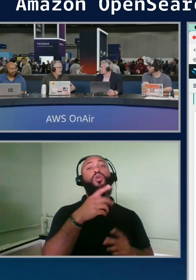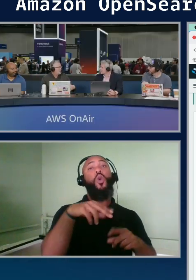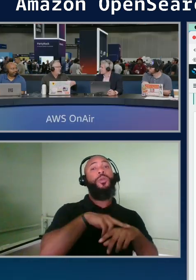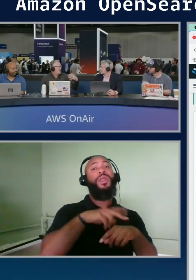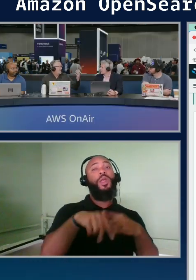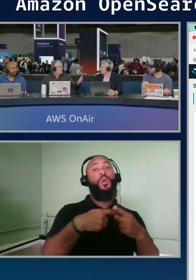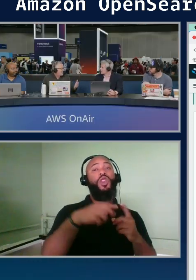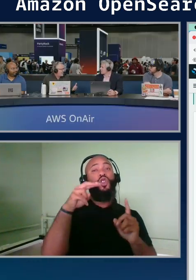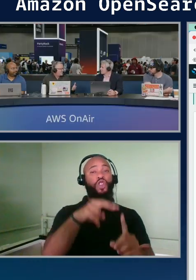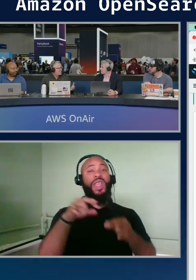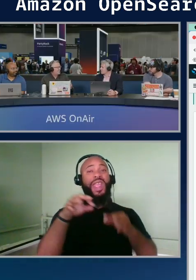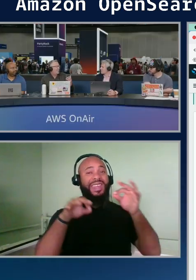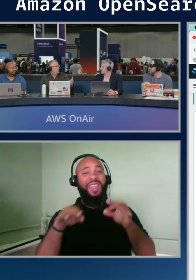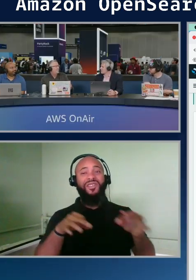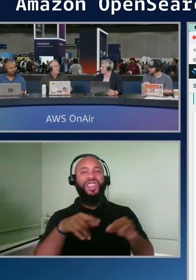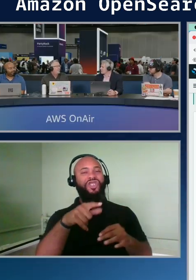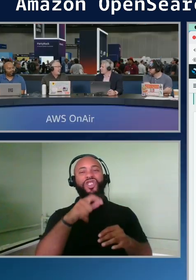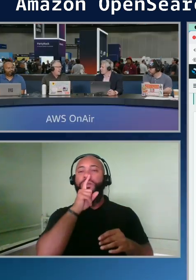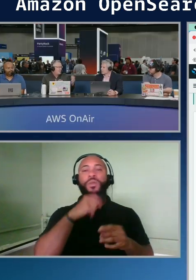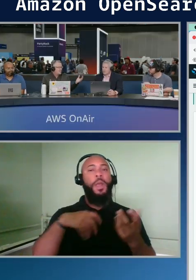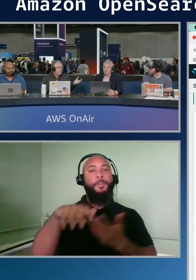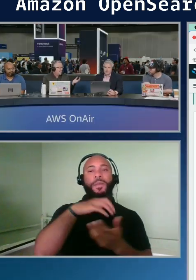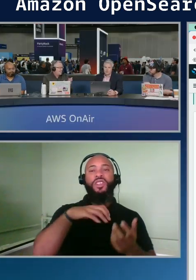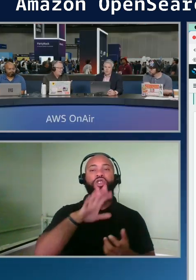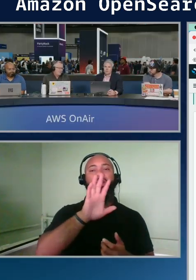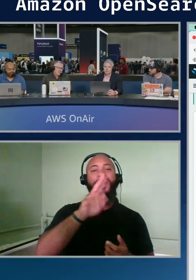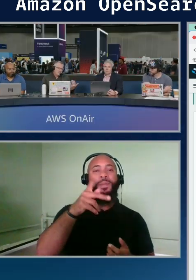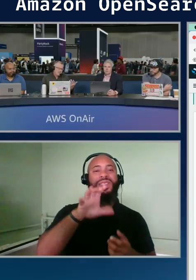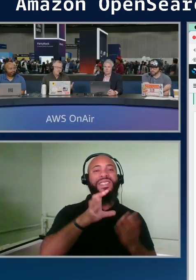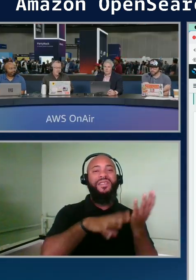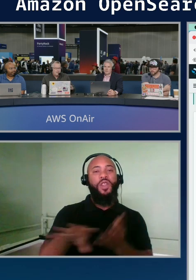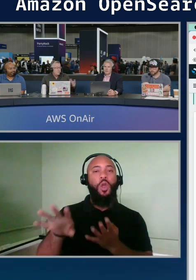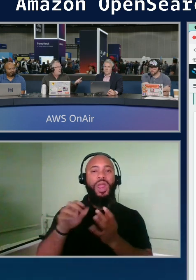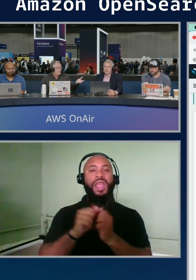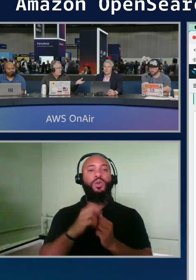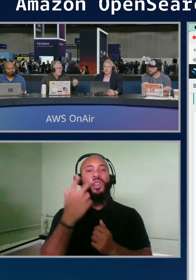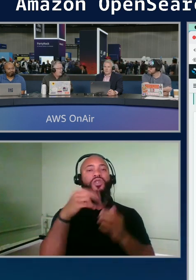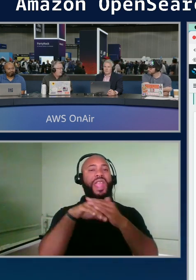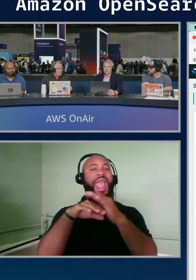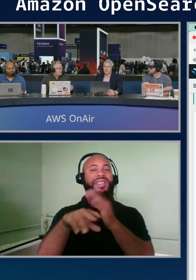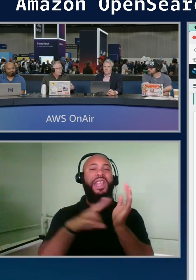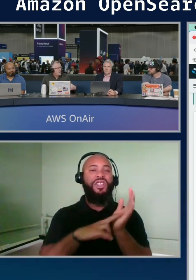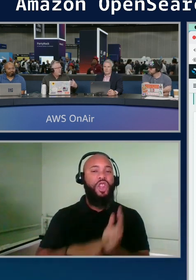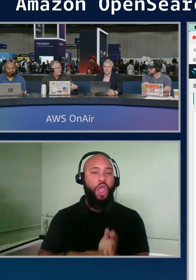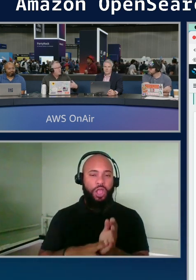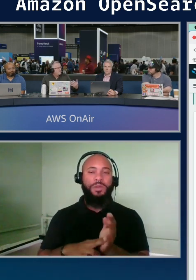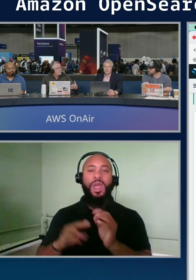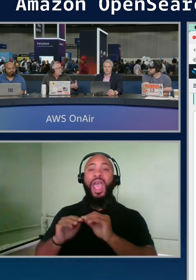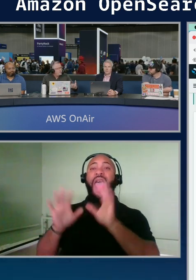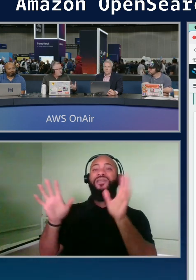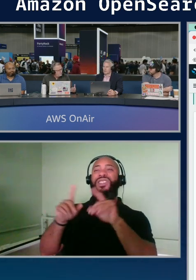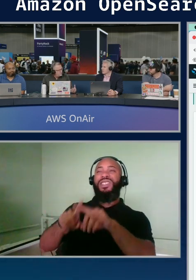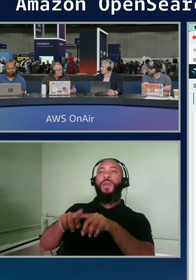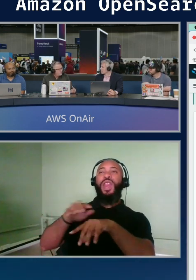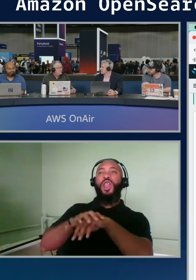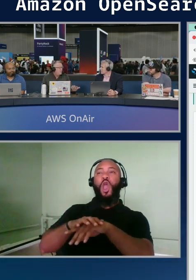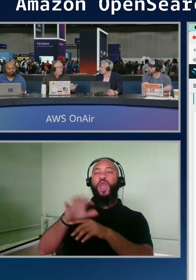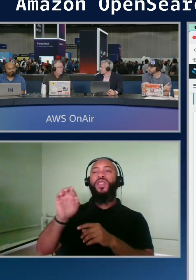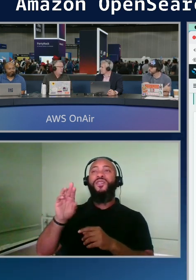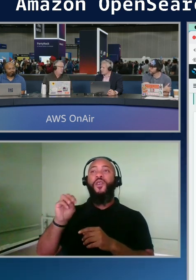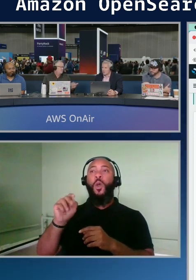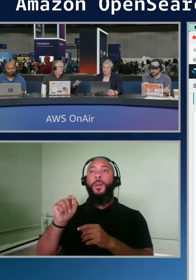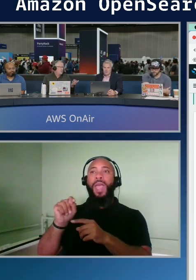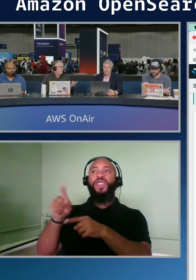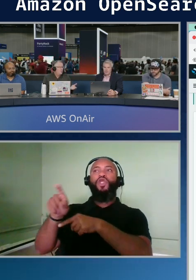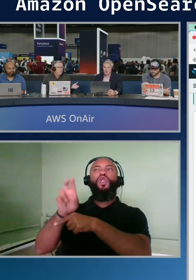flow logs with your S3 access logs. Right. Obviously, you know, there's depending on the format you're using, probably isn't the best way to use the tool.